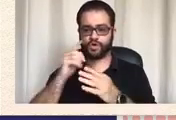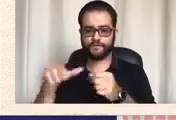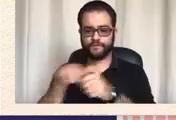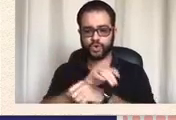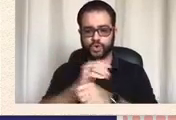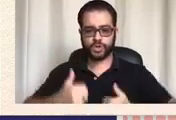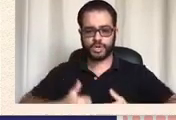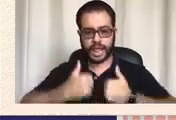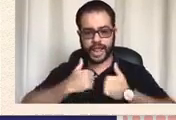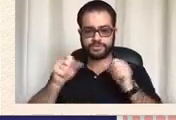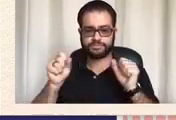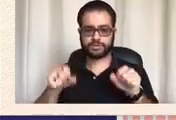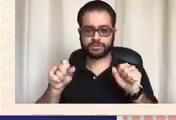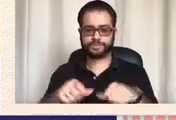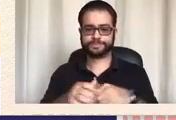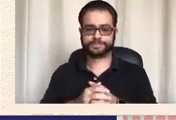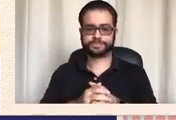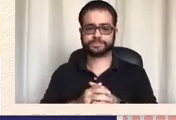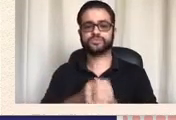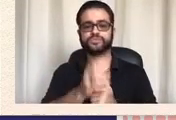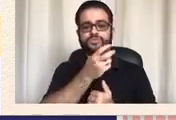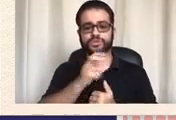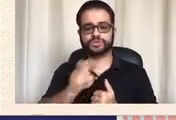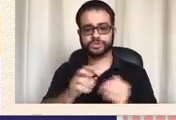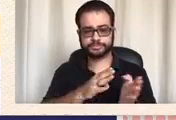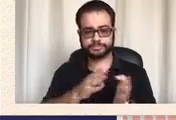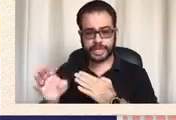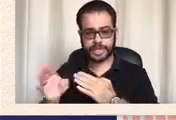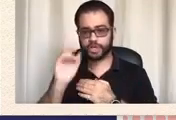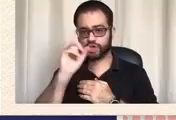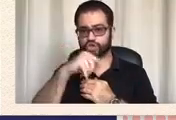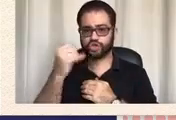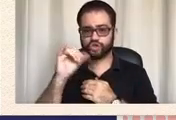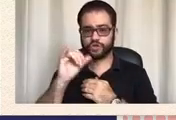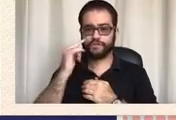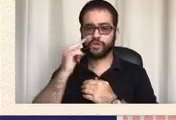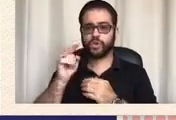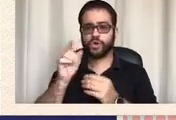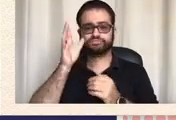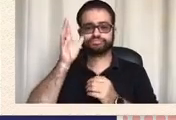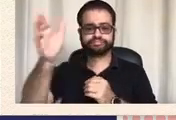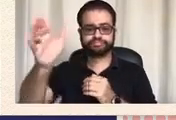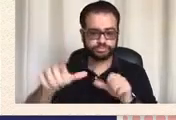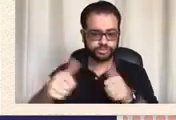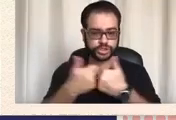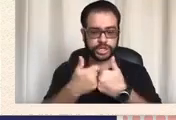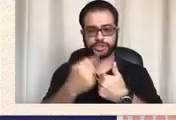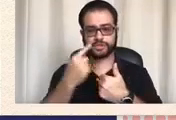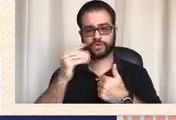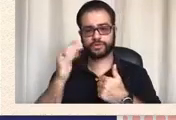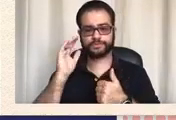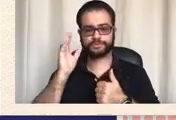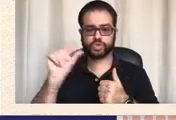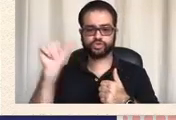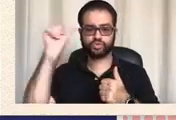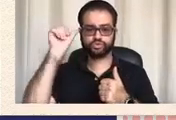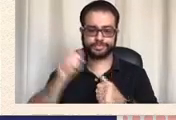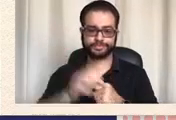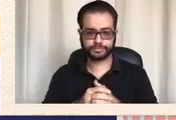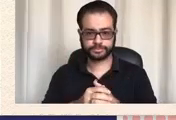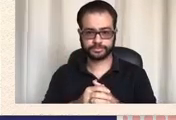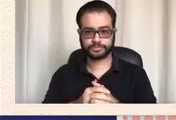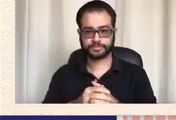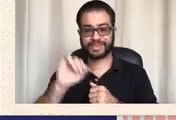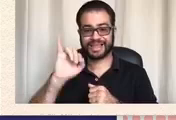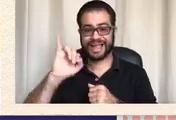plan looks ahead to the needs, the challenges, and the possibilities of adulthood. So, an IPE, which is different